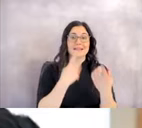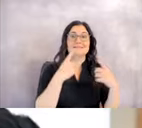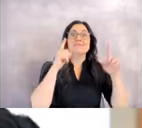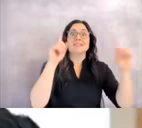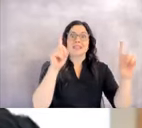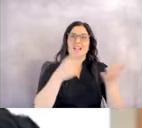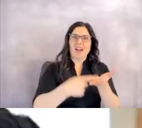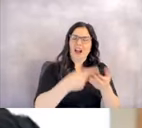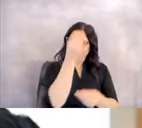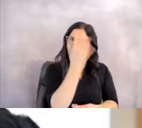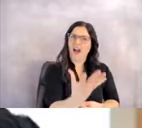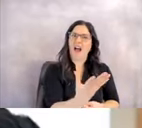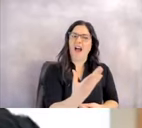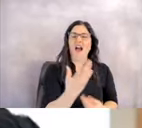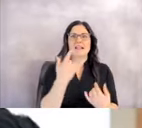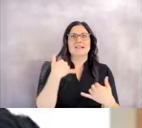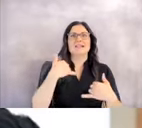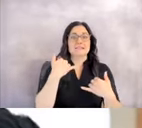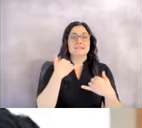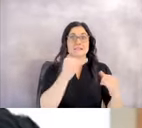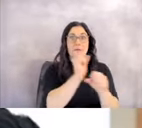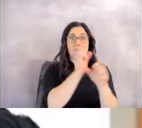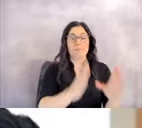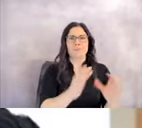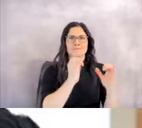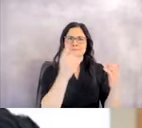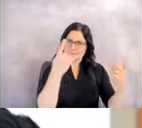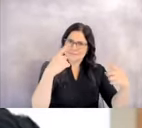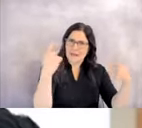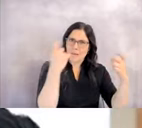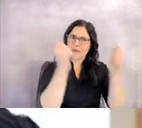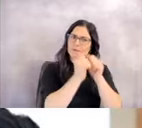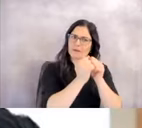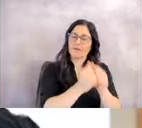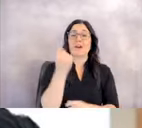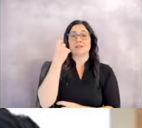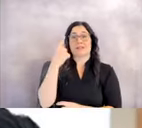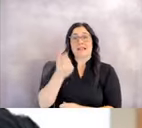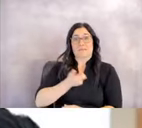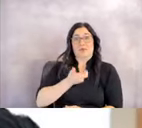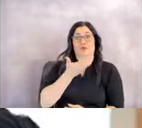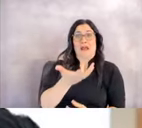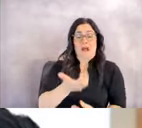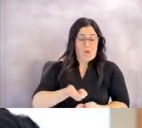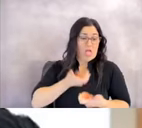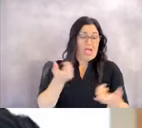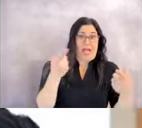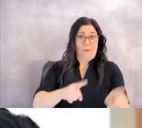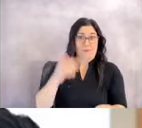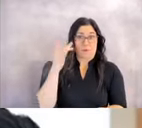One of the big ones of burnout, the big symptoms is cynicism. And we can really get into